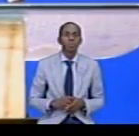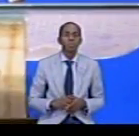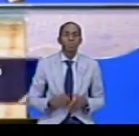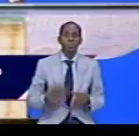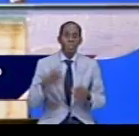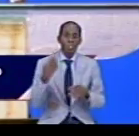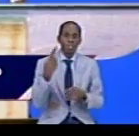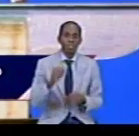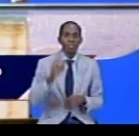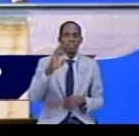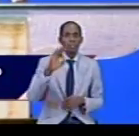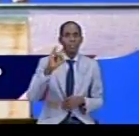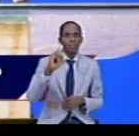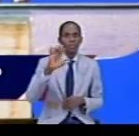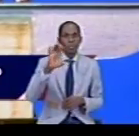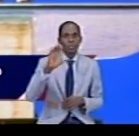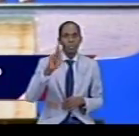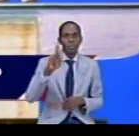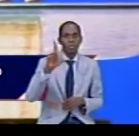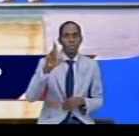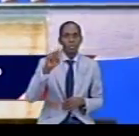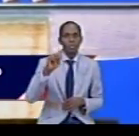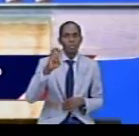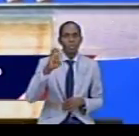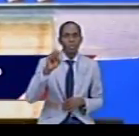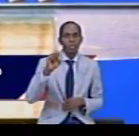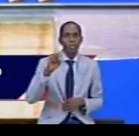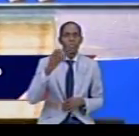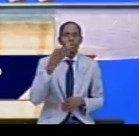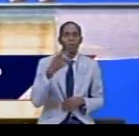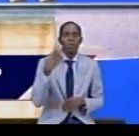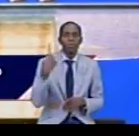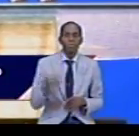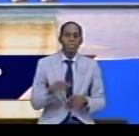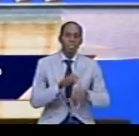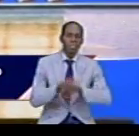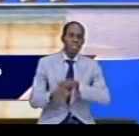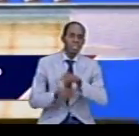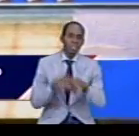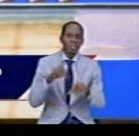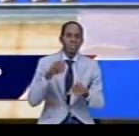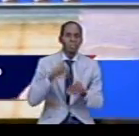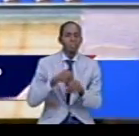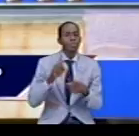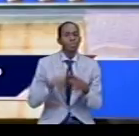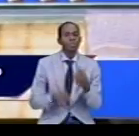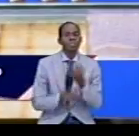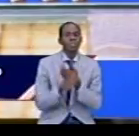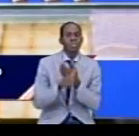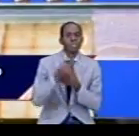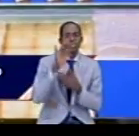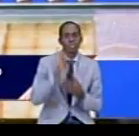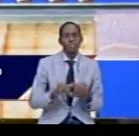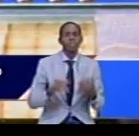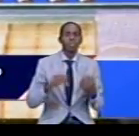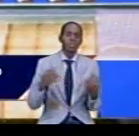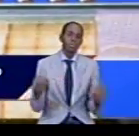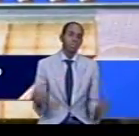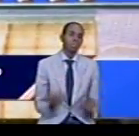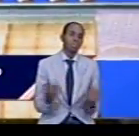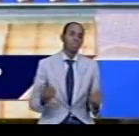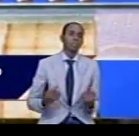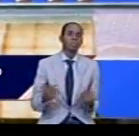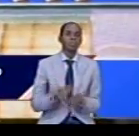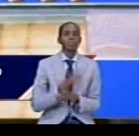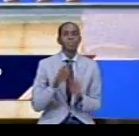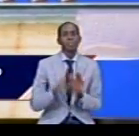fecalness of the god of the big girls into deadly transgression look at